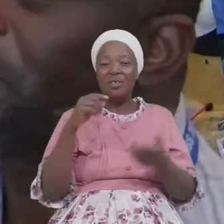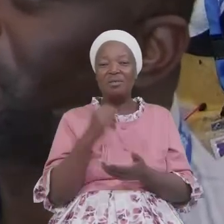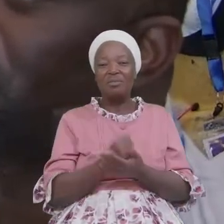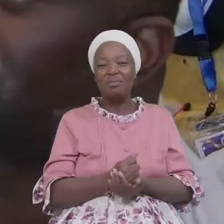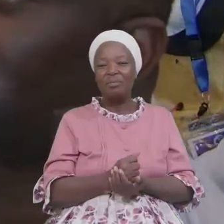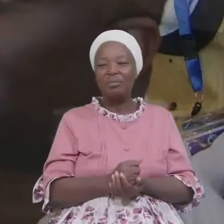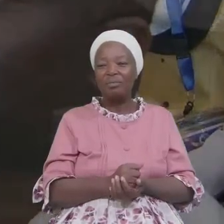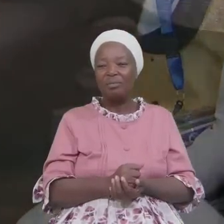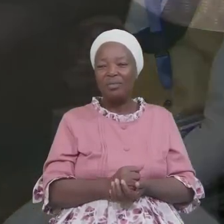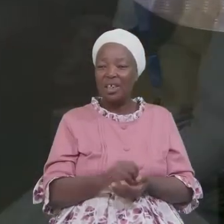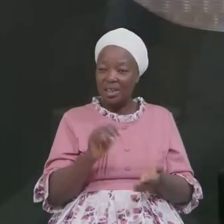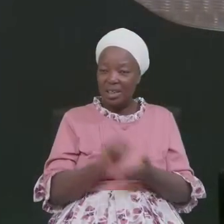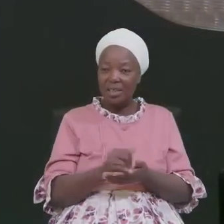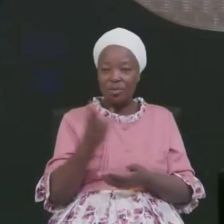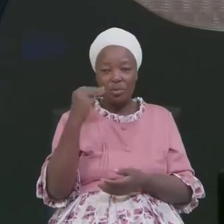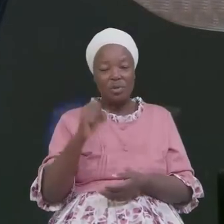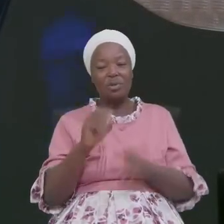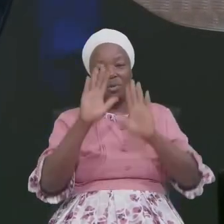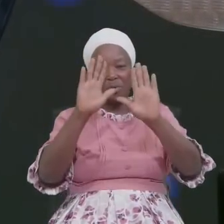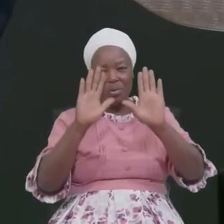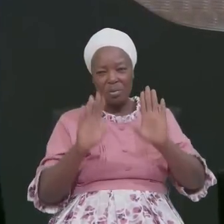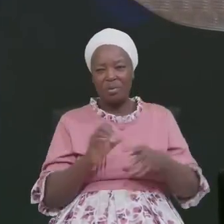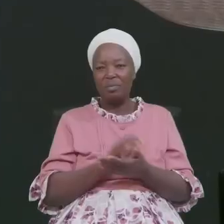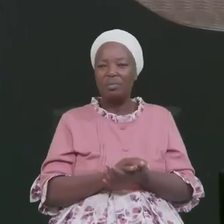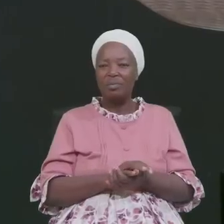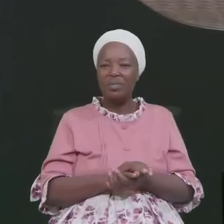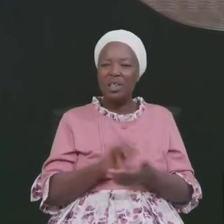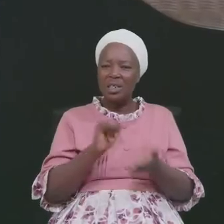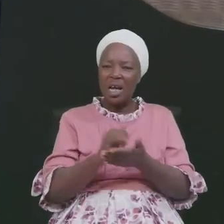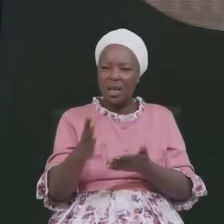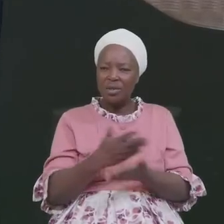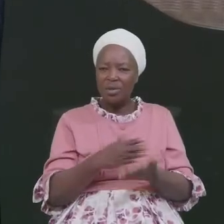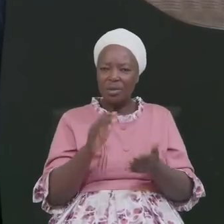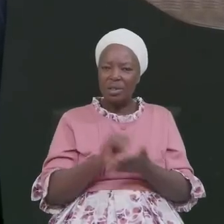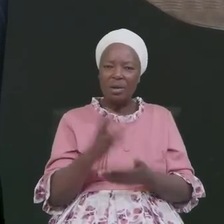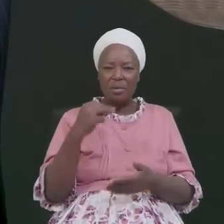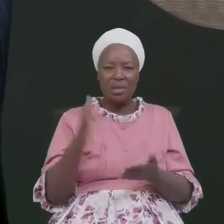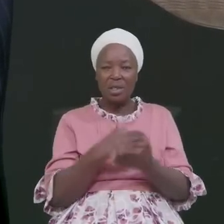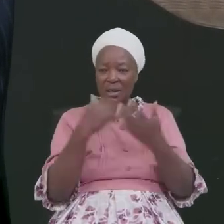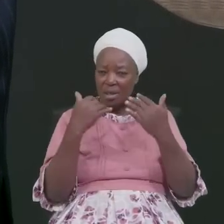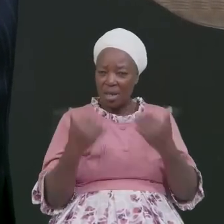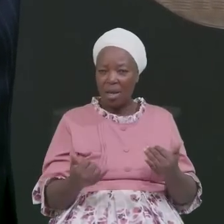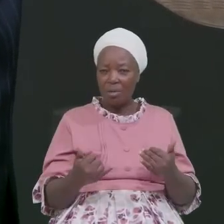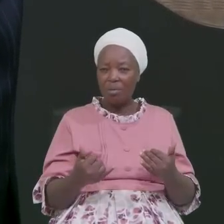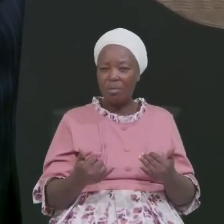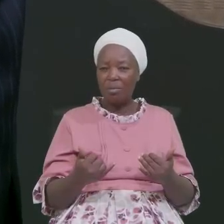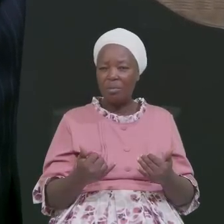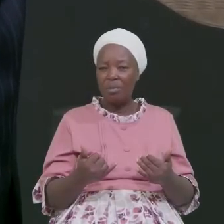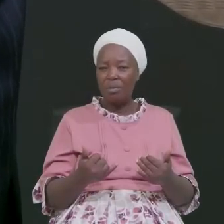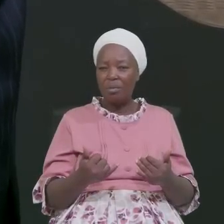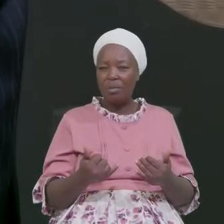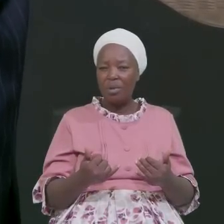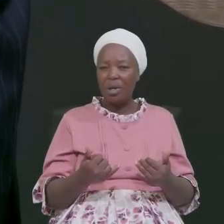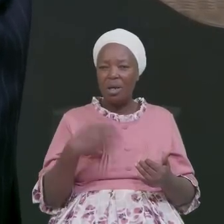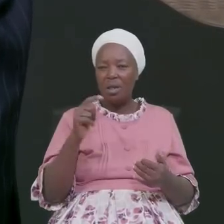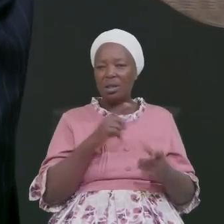That was glory. That was glory. That song that was sung now. You